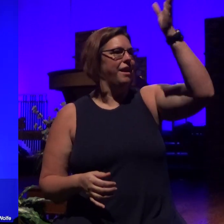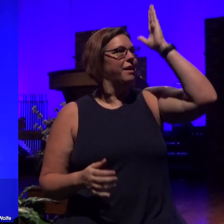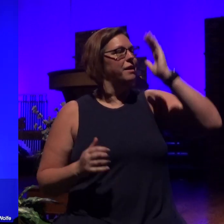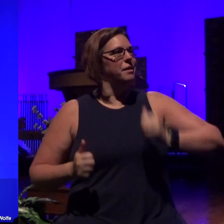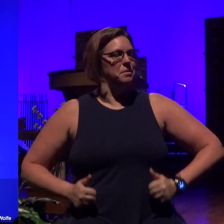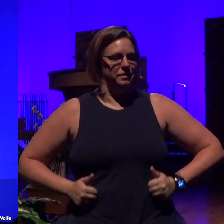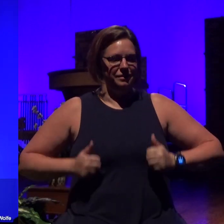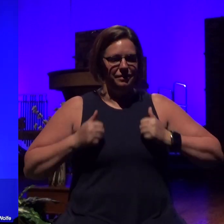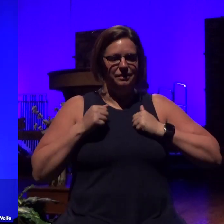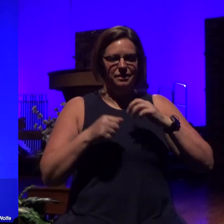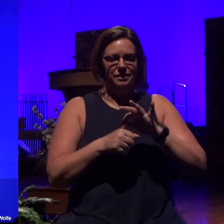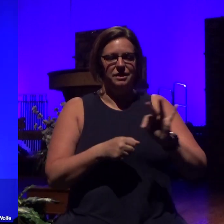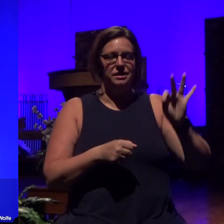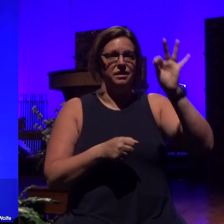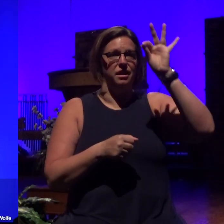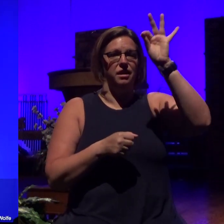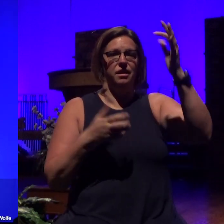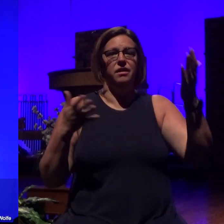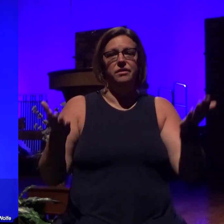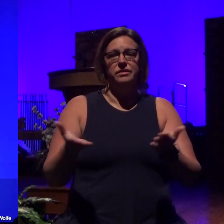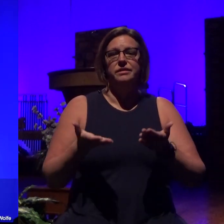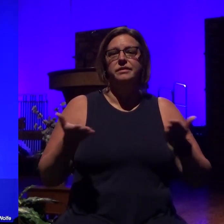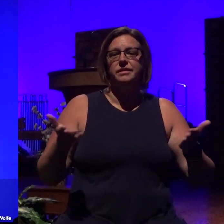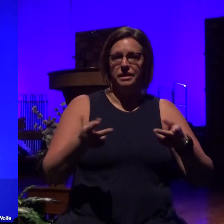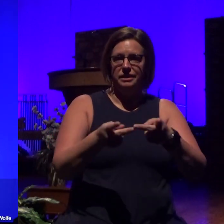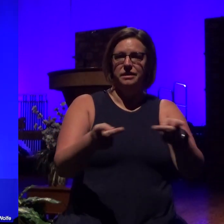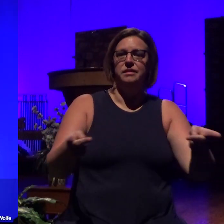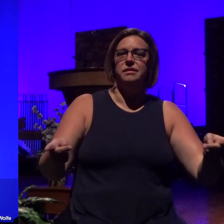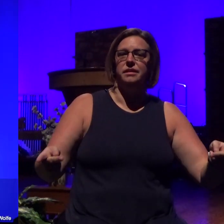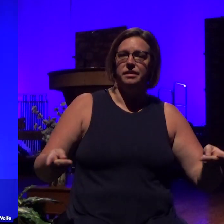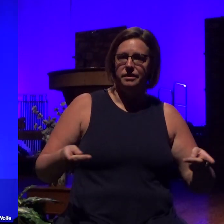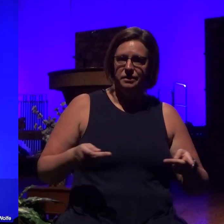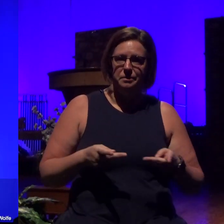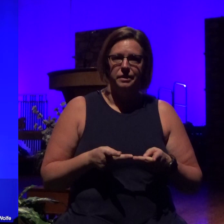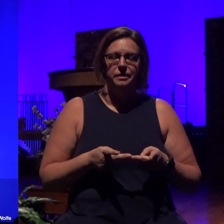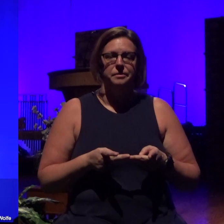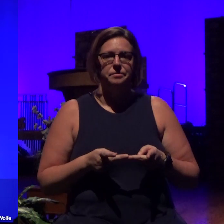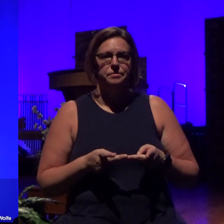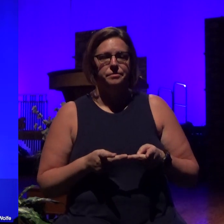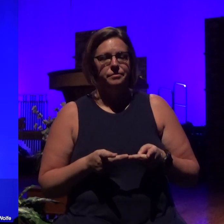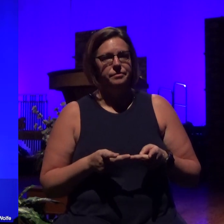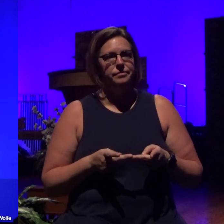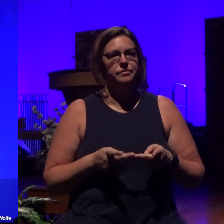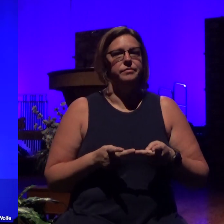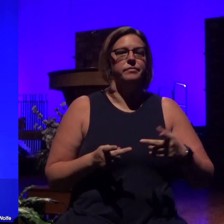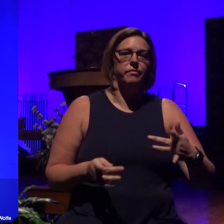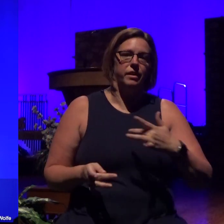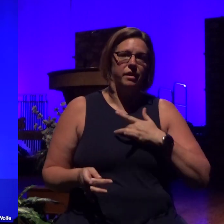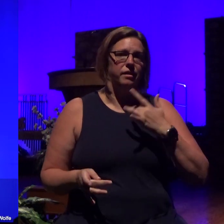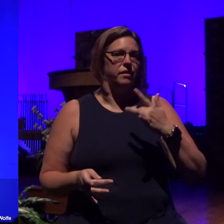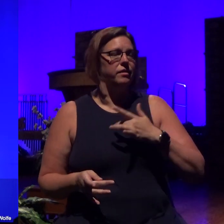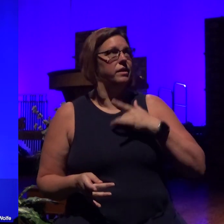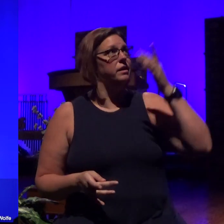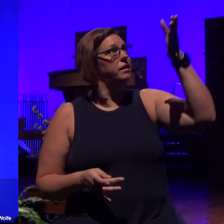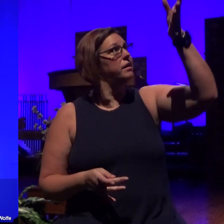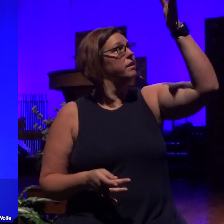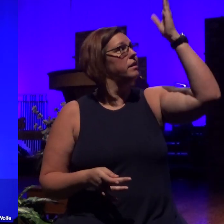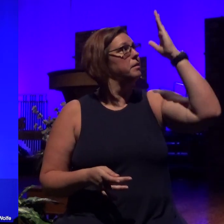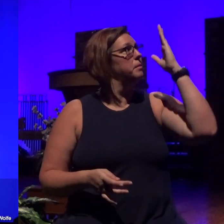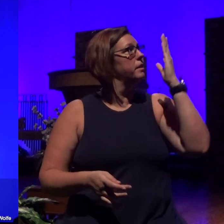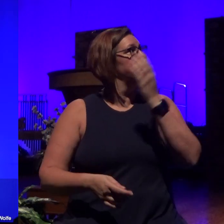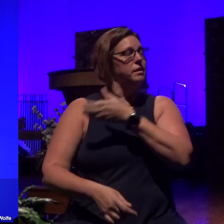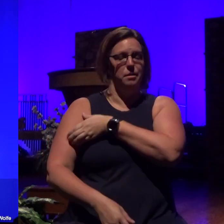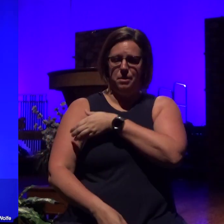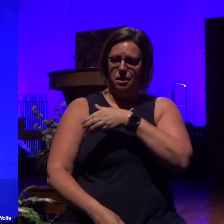Surely the presence of God is in this place. I can feel